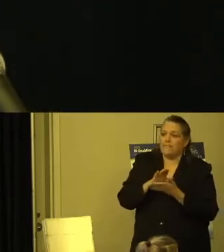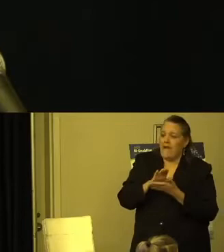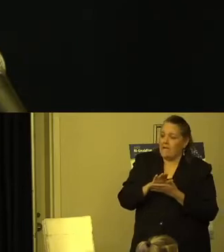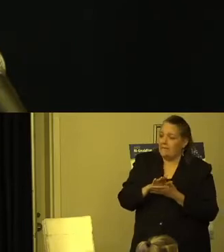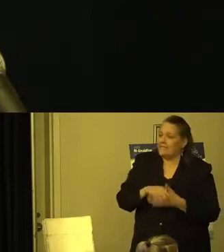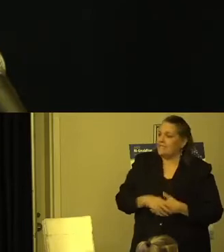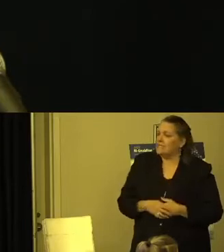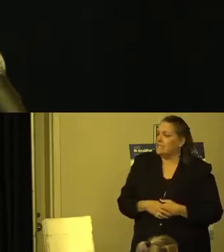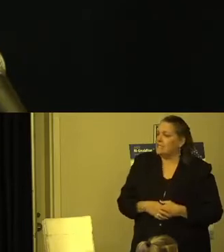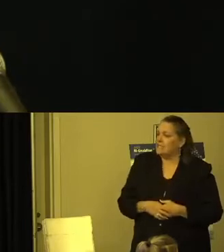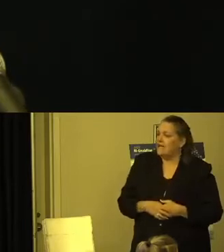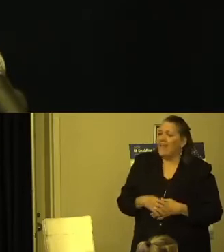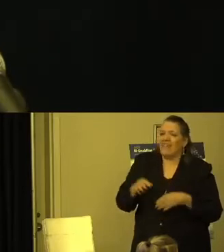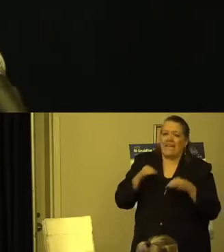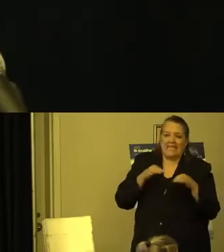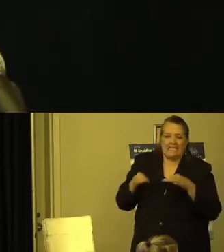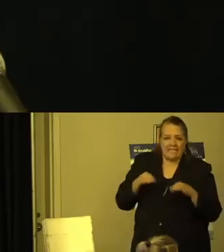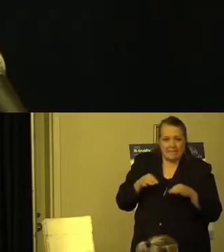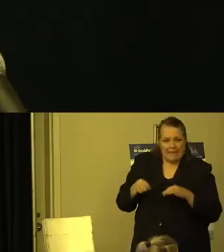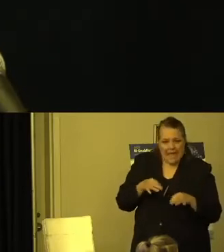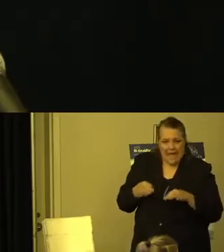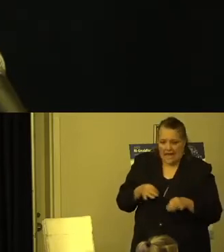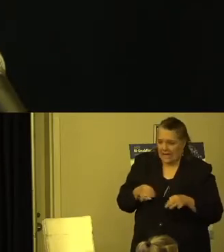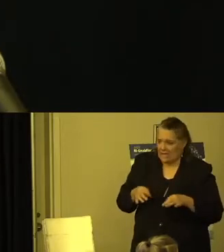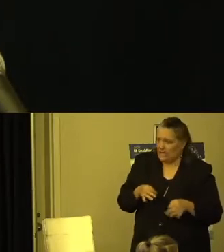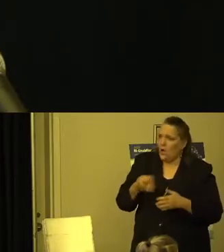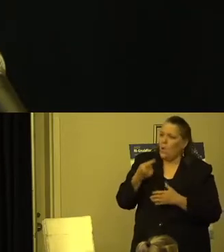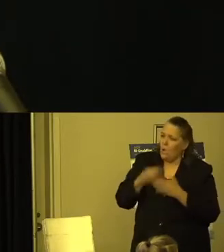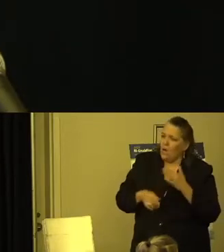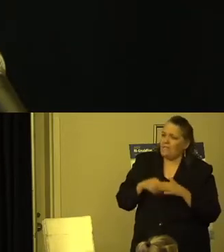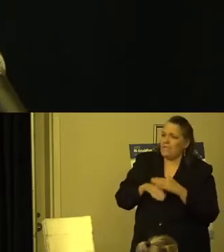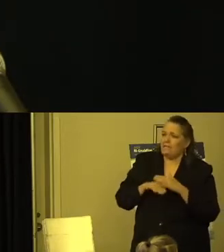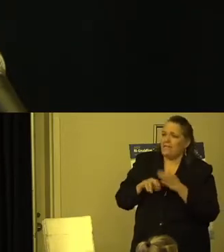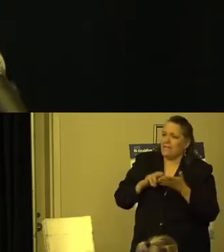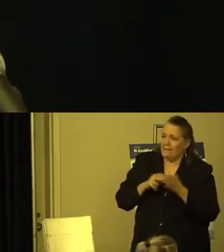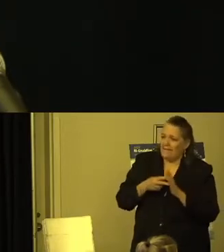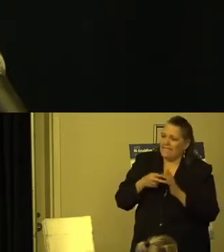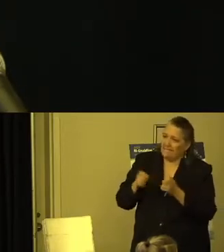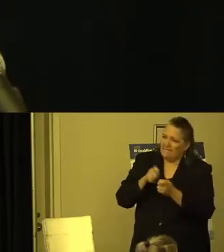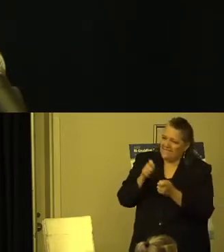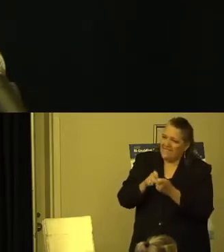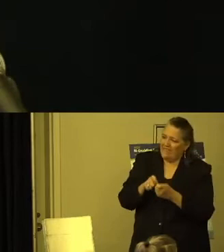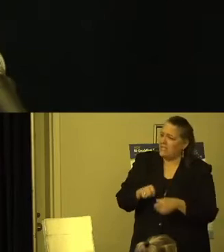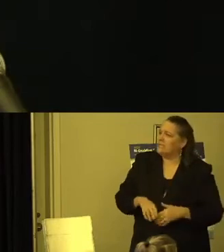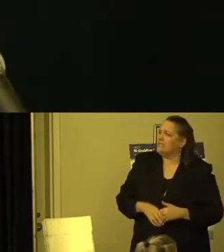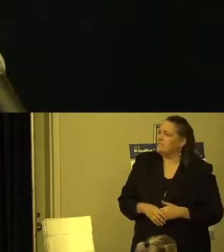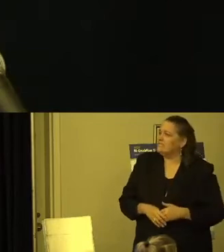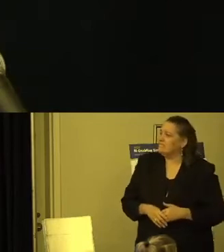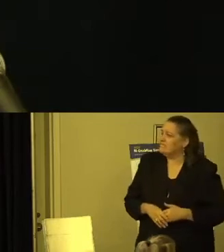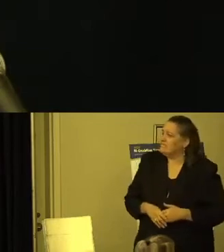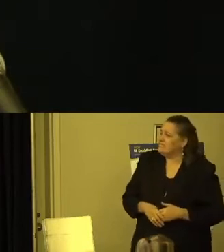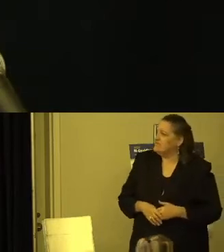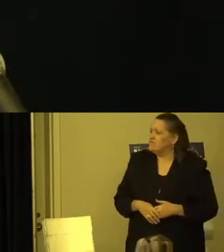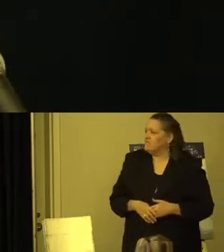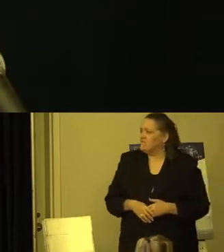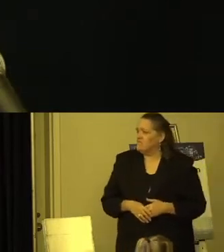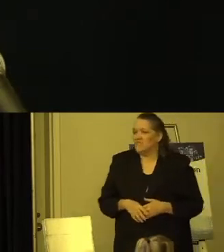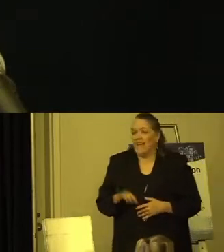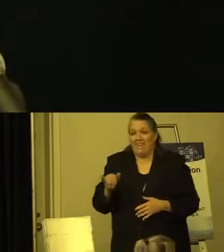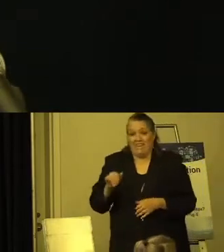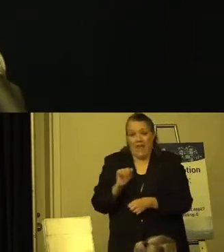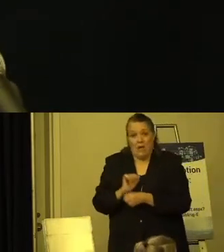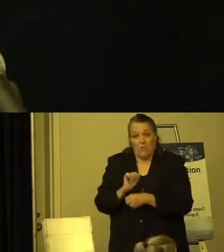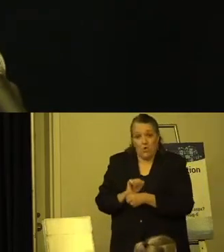that really explain to people what accessibility means in a very specific context. And all of this work